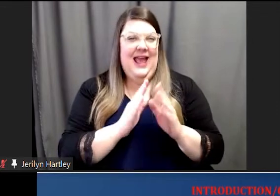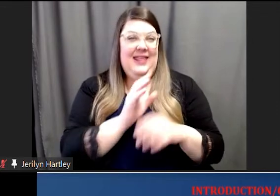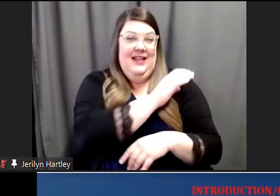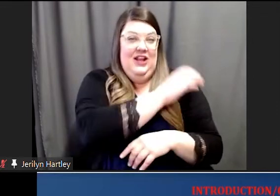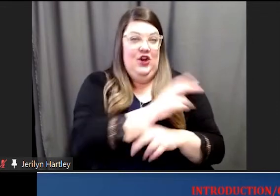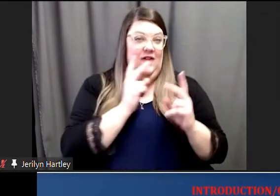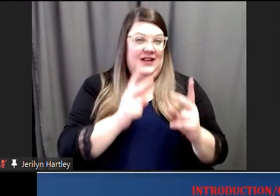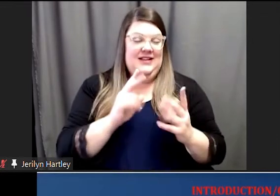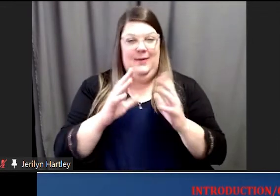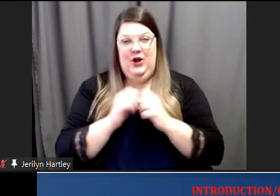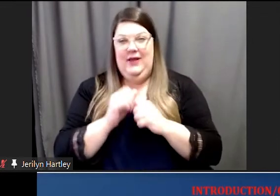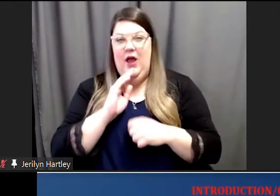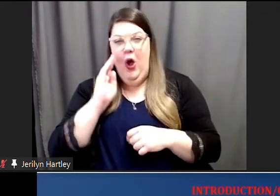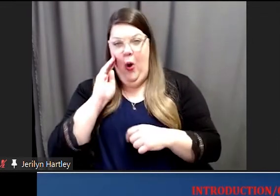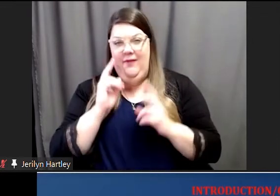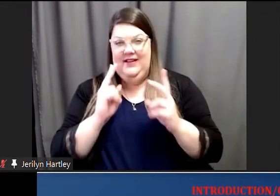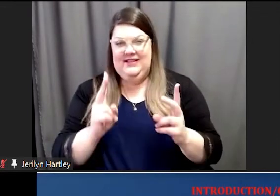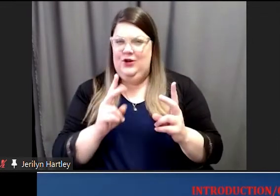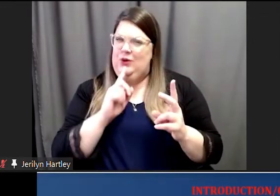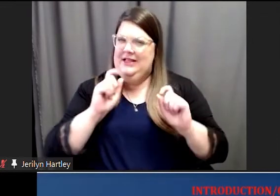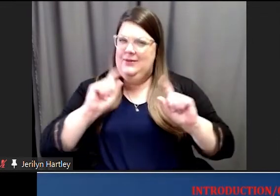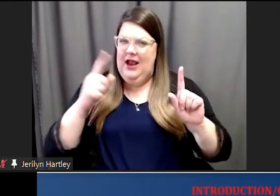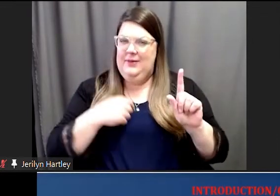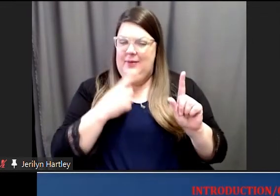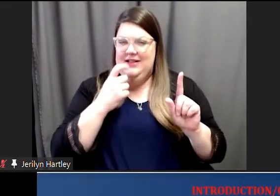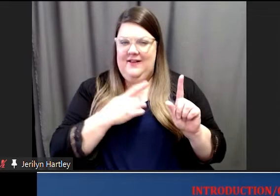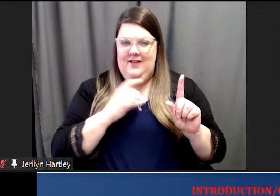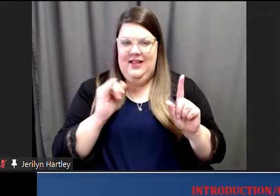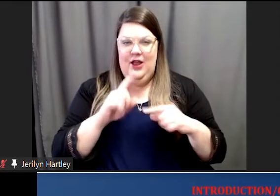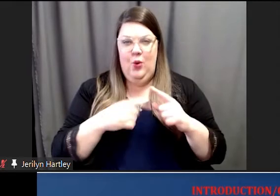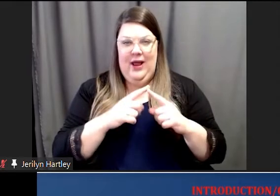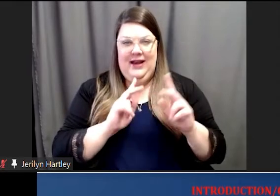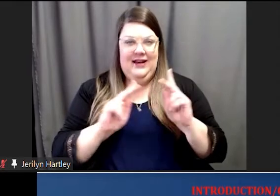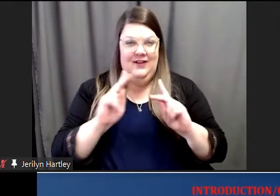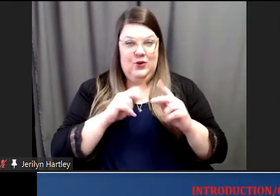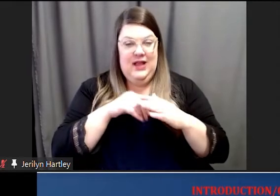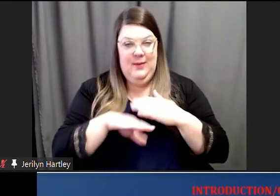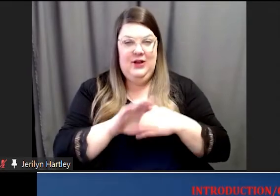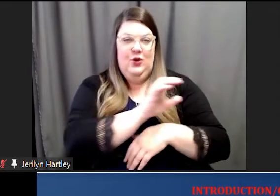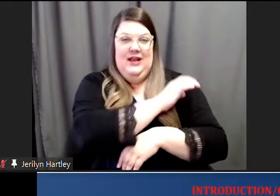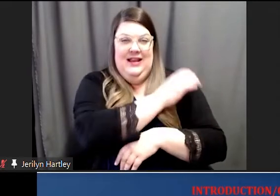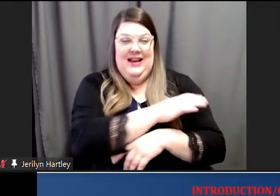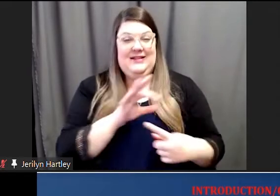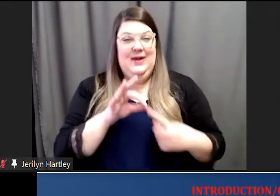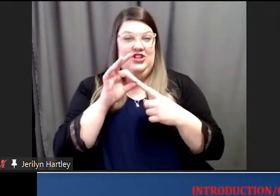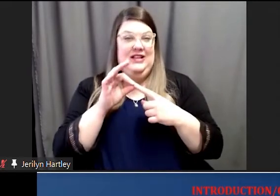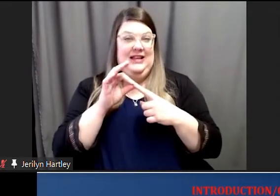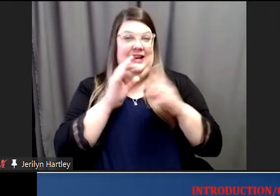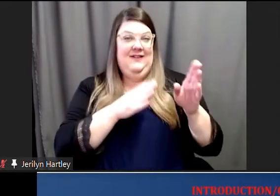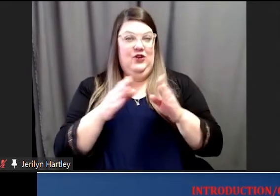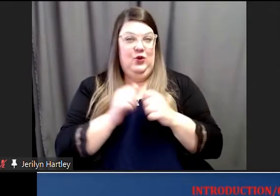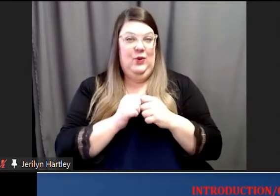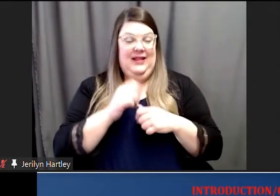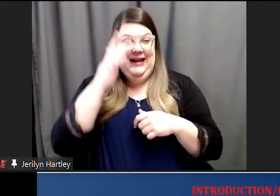at the at-home visit, which was really surprising because I feel like when individuals come into the clinic, especially individuals with intellectual